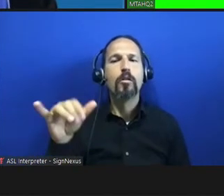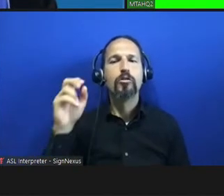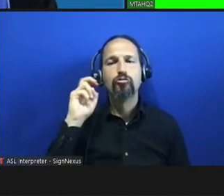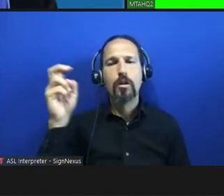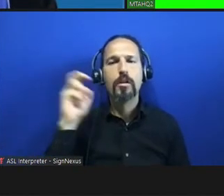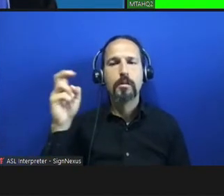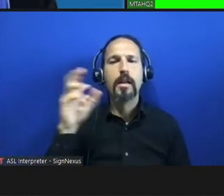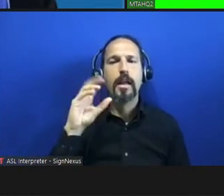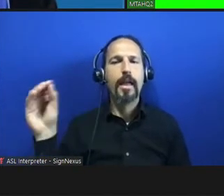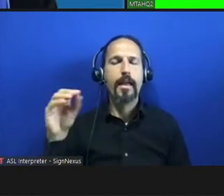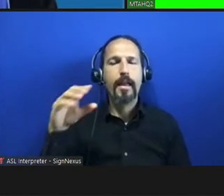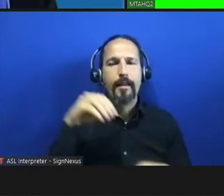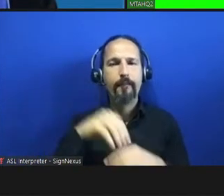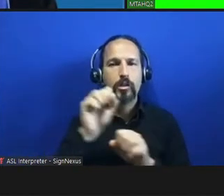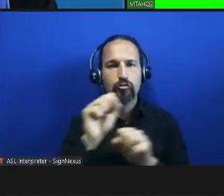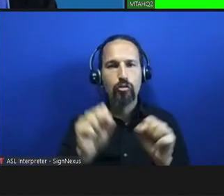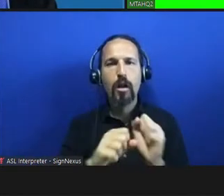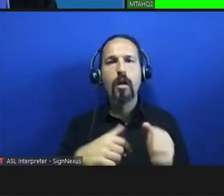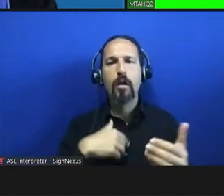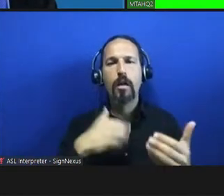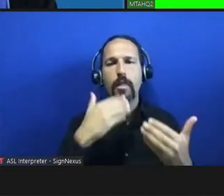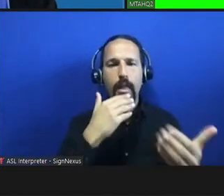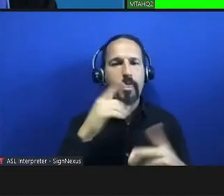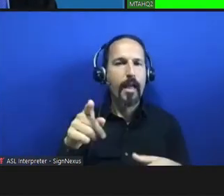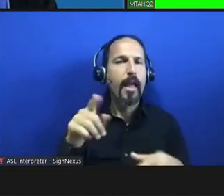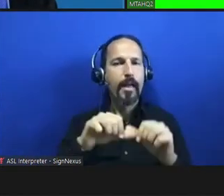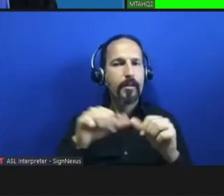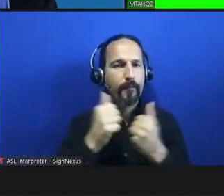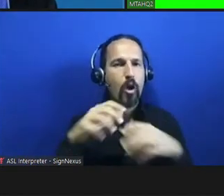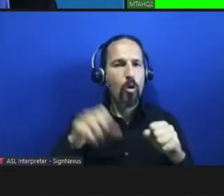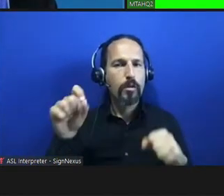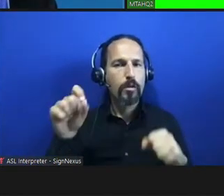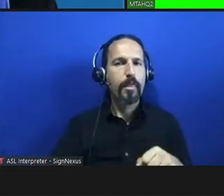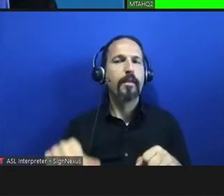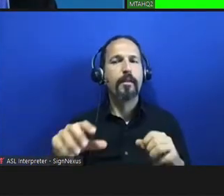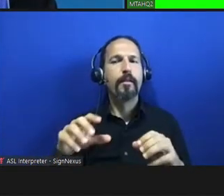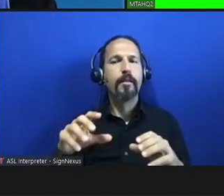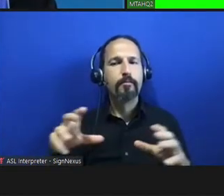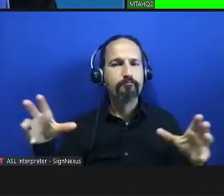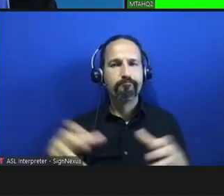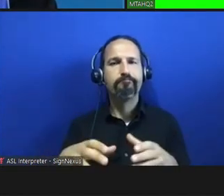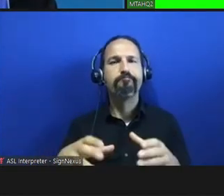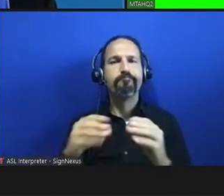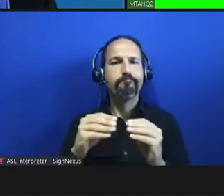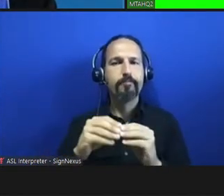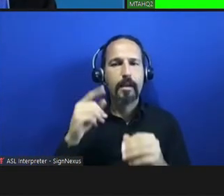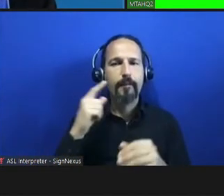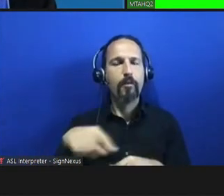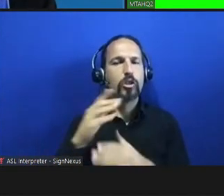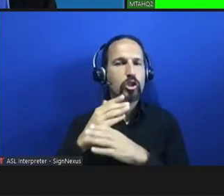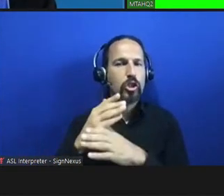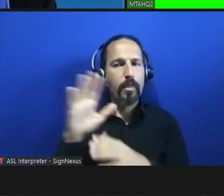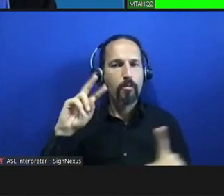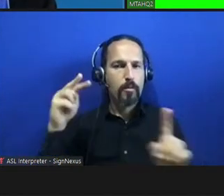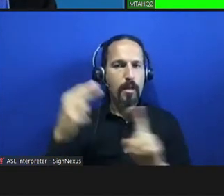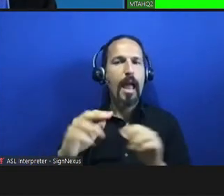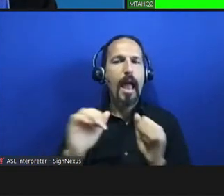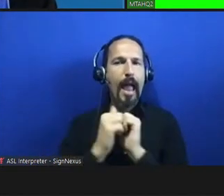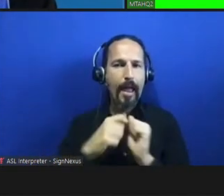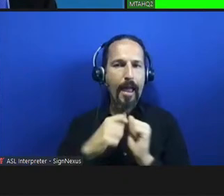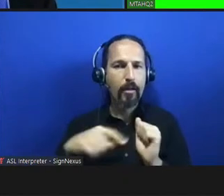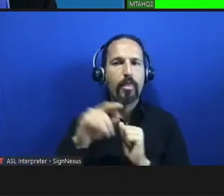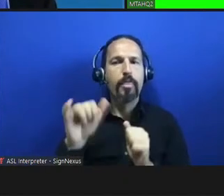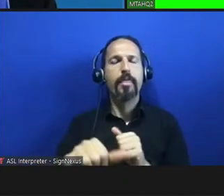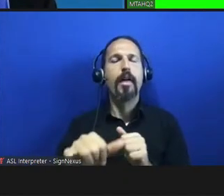infrastructure I like to thank the agency for hosting this forum for New Yorkers to share their perspectives on how